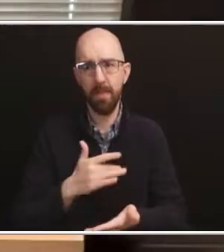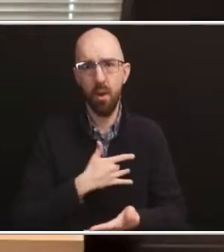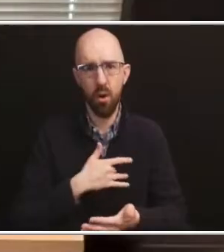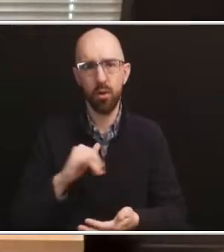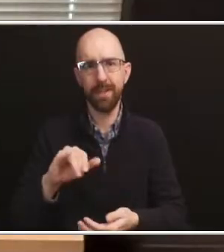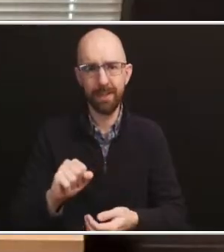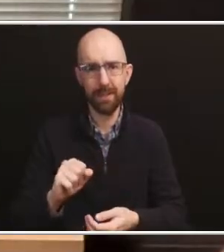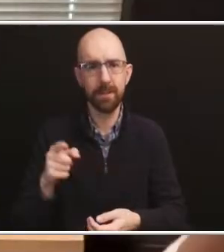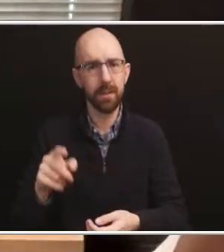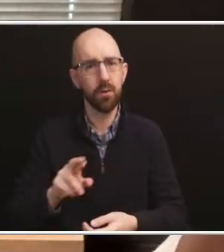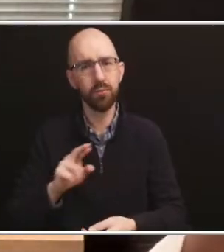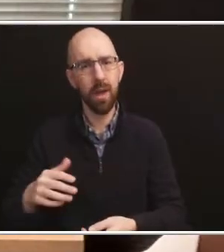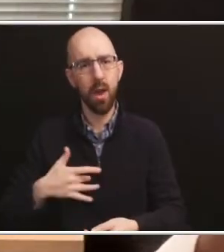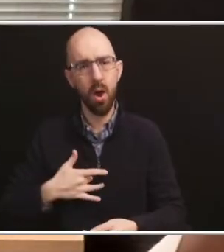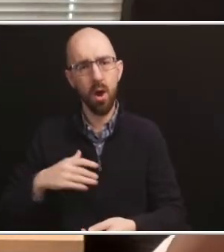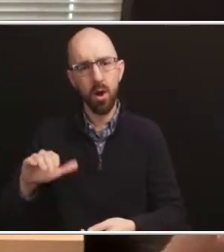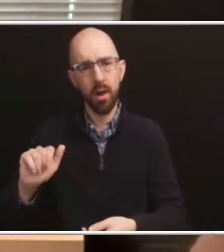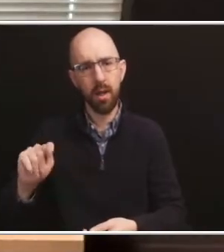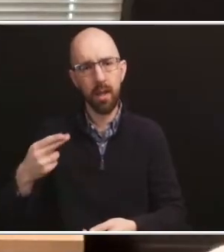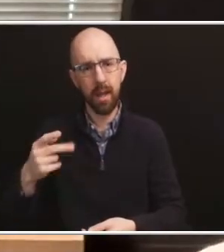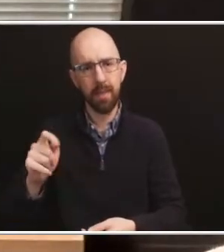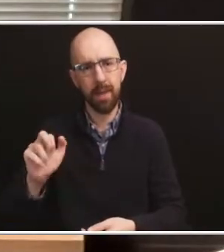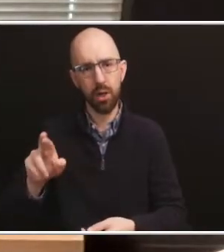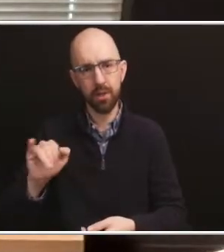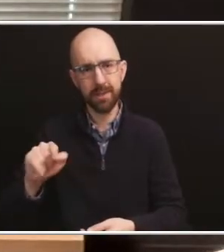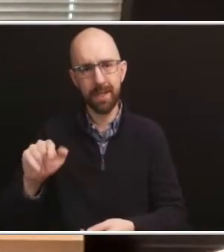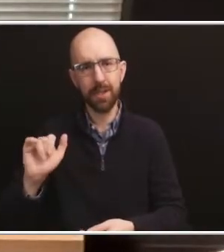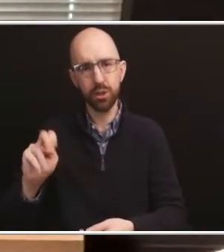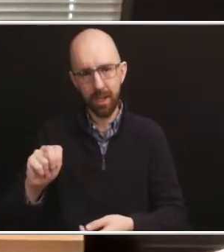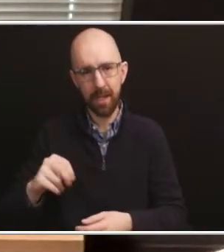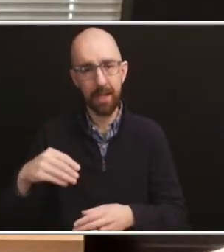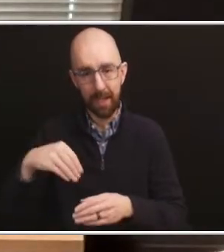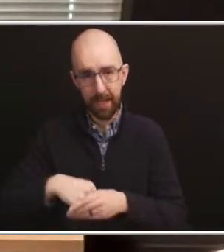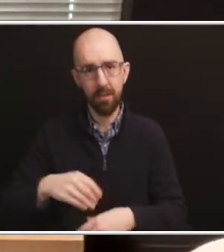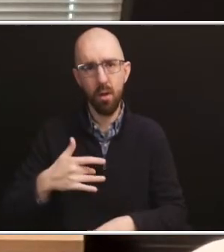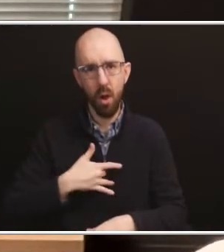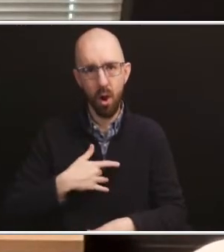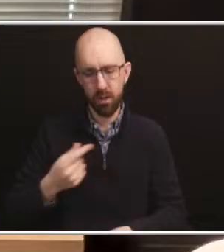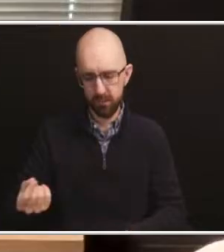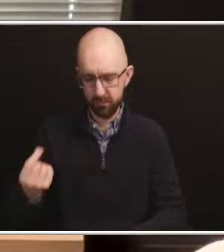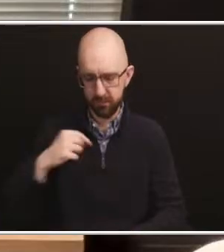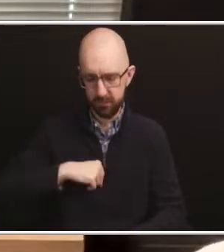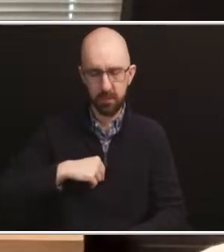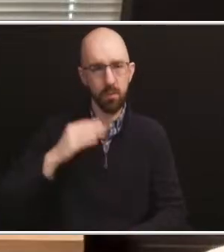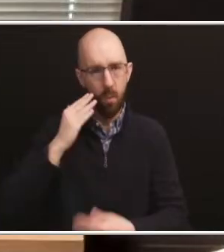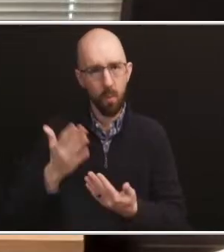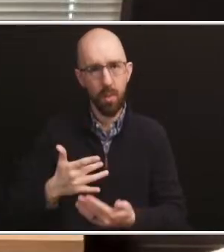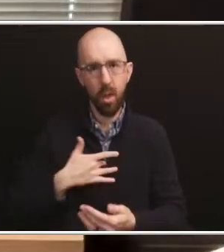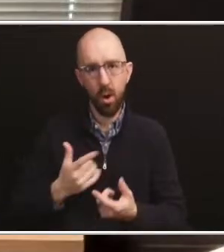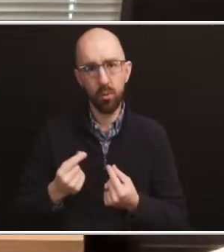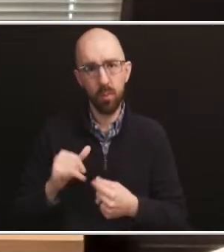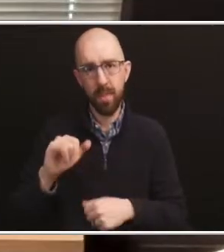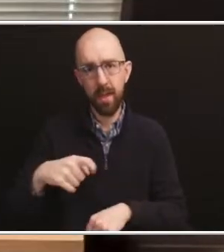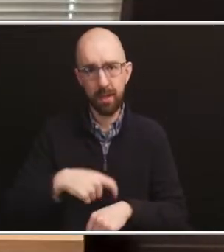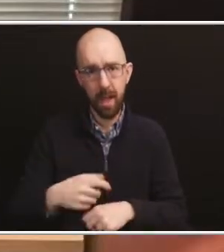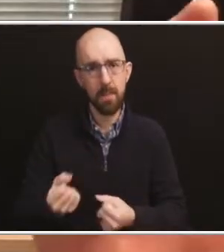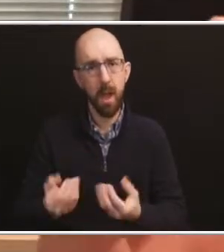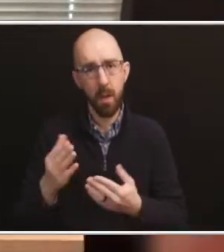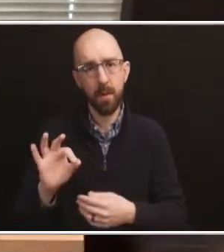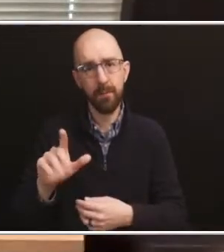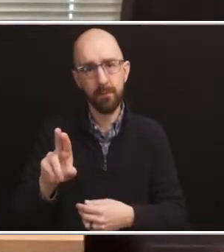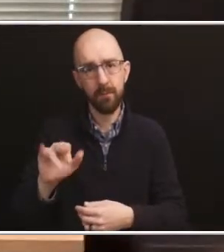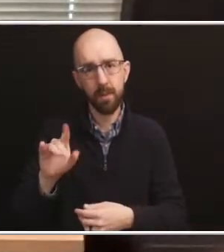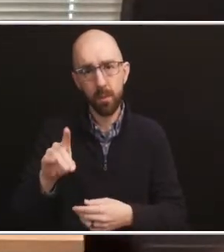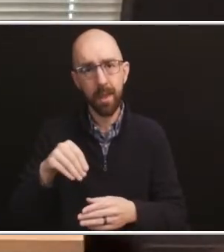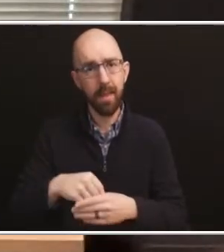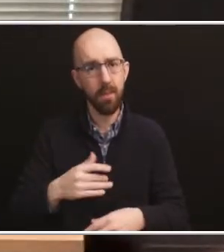right heart catheterization, where we put a catheter directly inside the heart, and we actually know exactly what the heart's doing at that time. We know how much fluid is in the heart. We know how